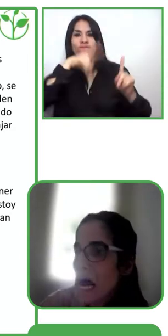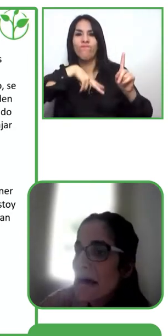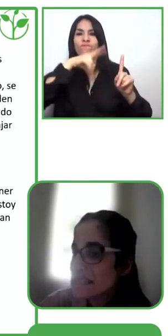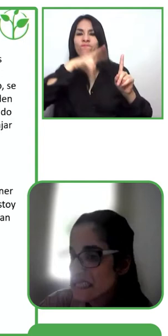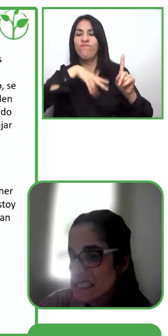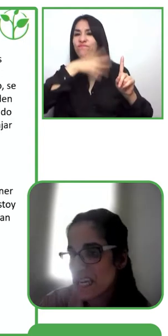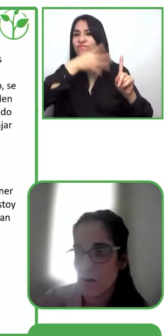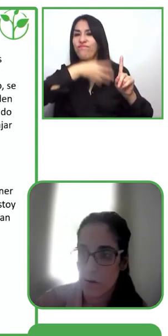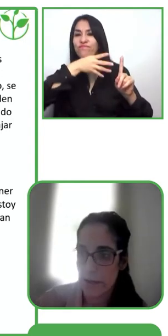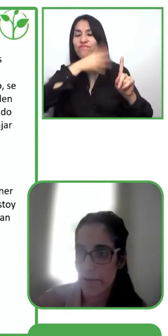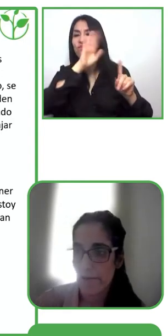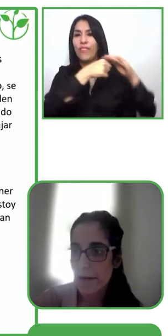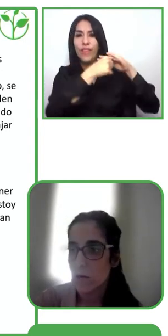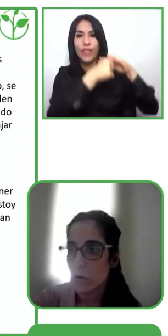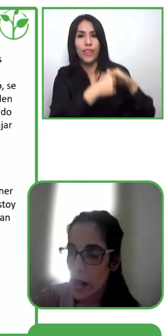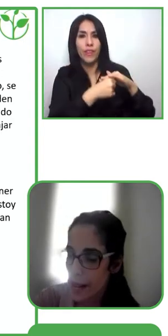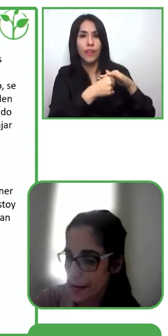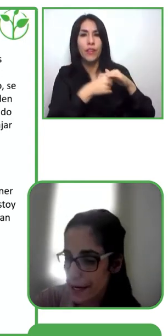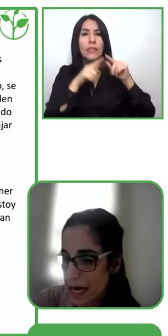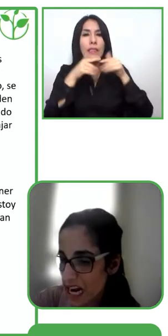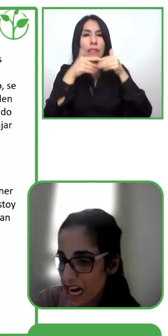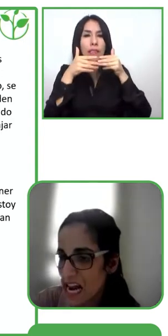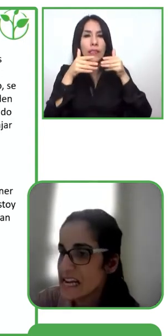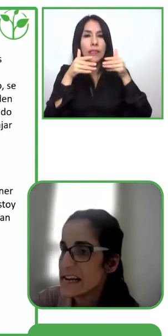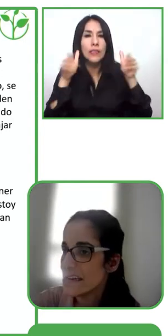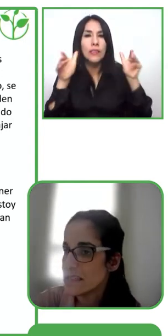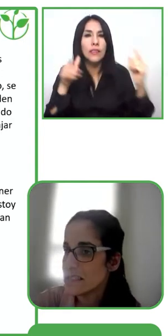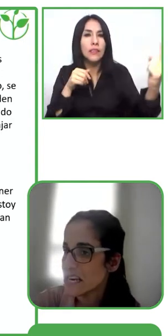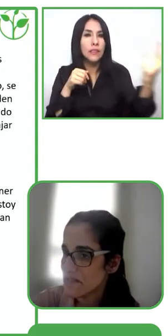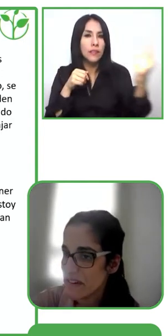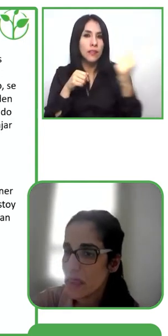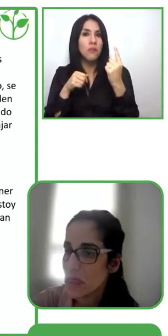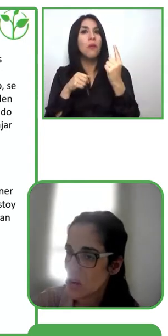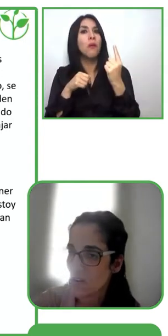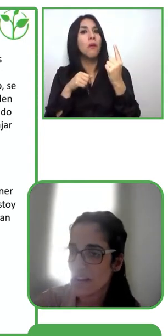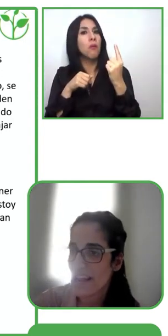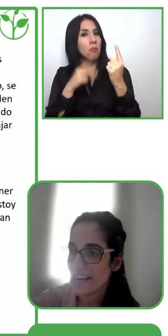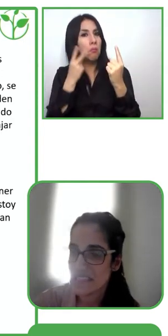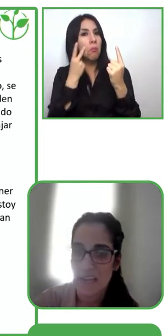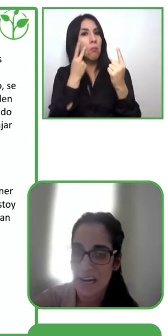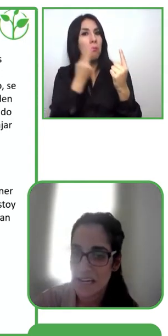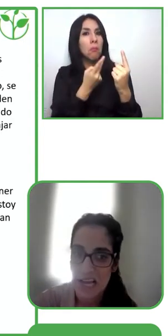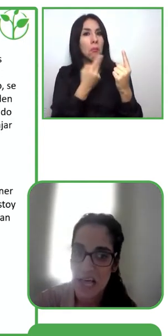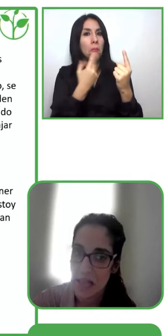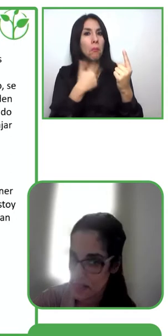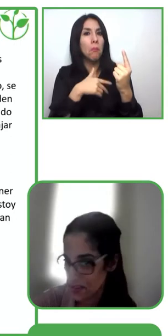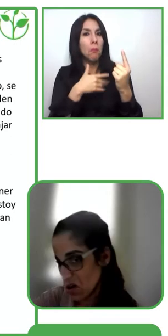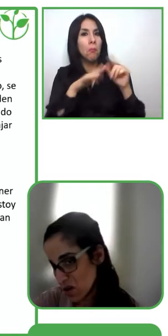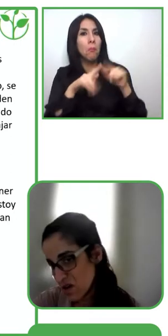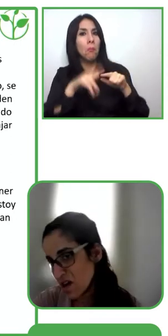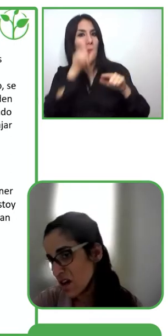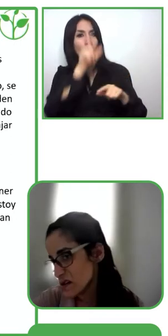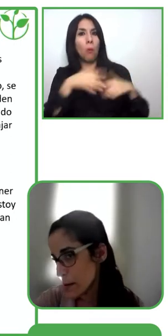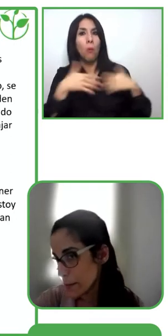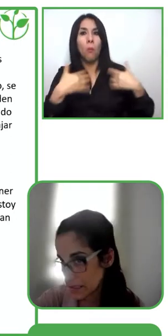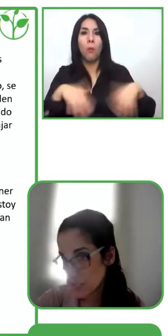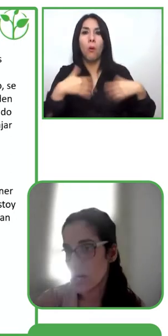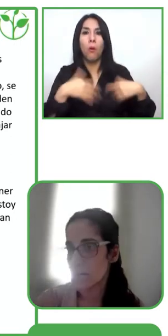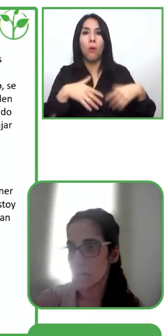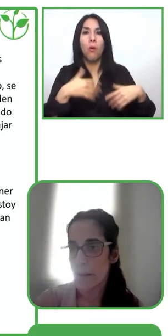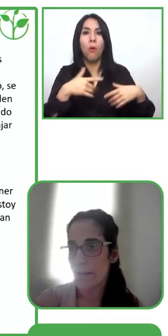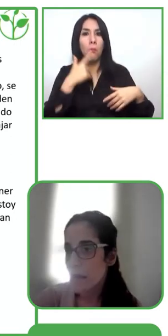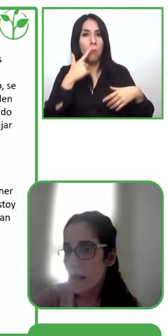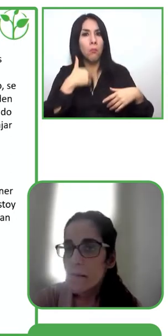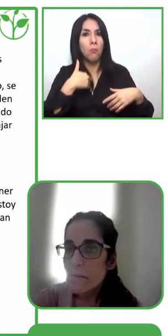who's serving in the kitchen or in the room, but they value the service